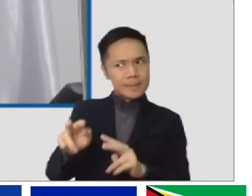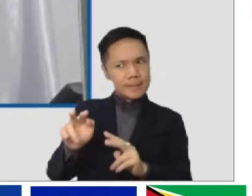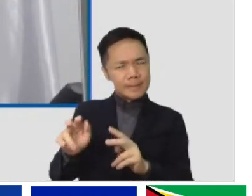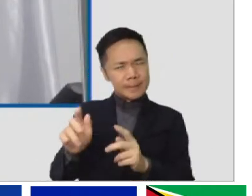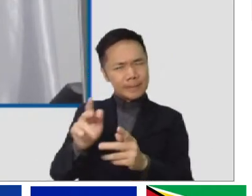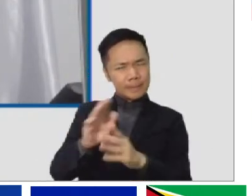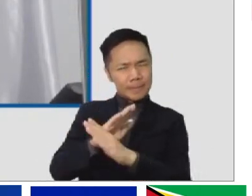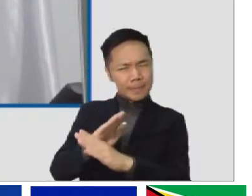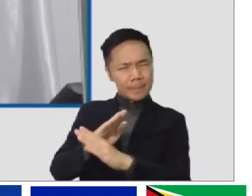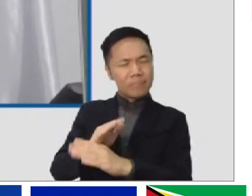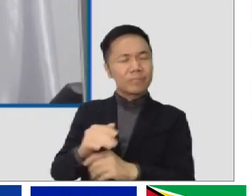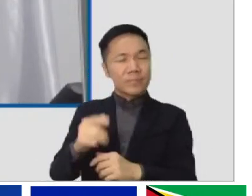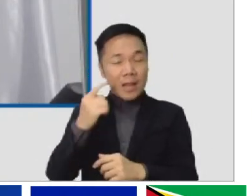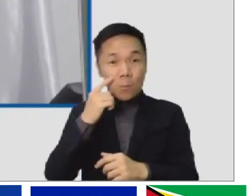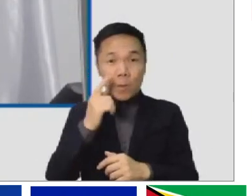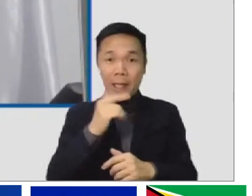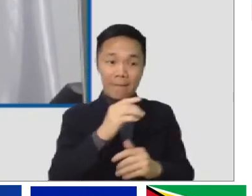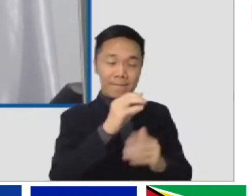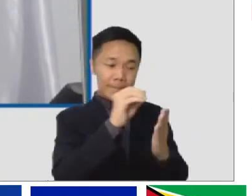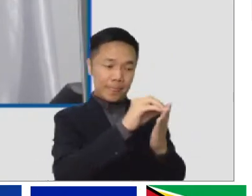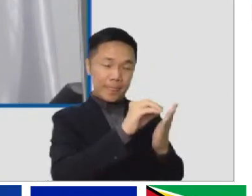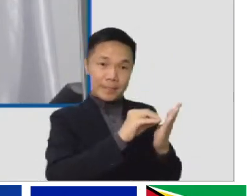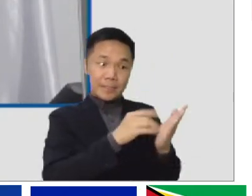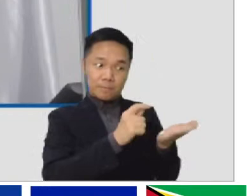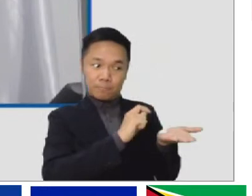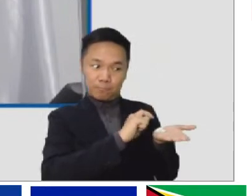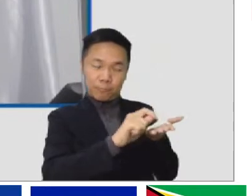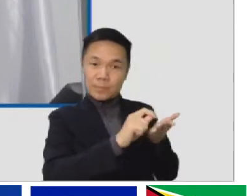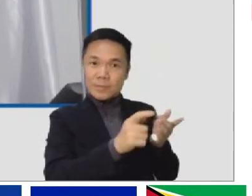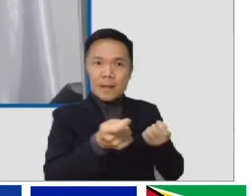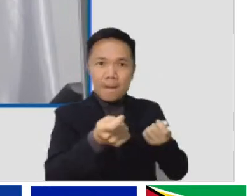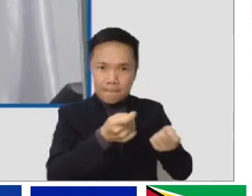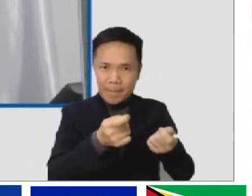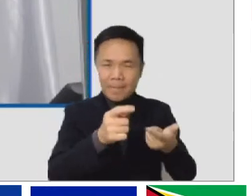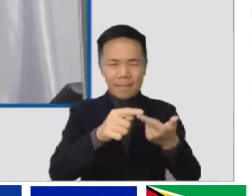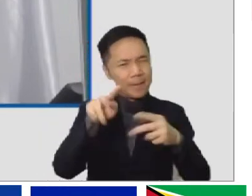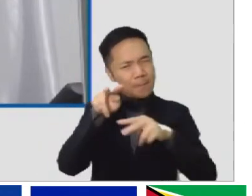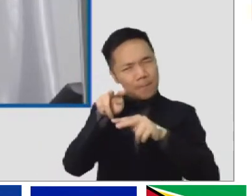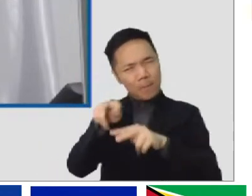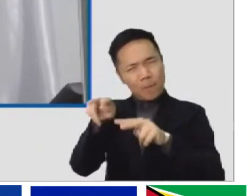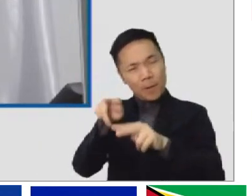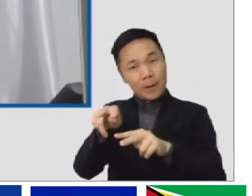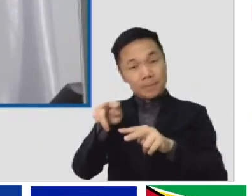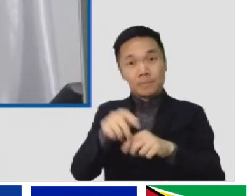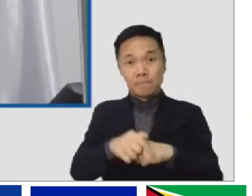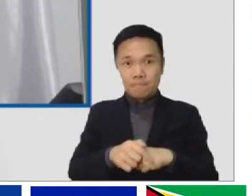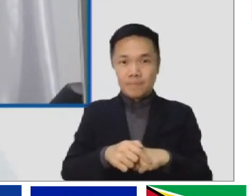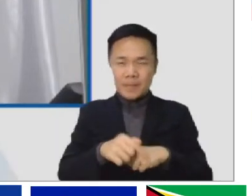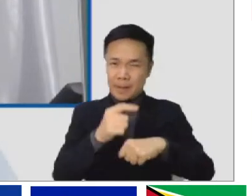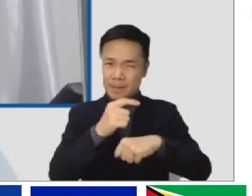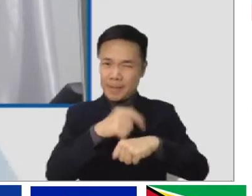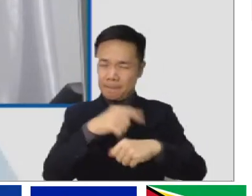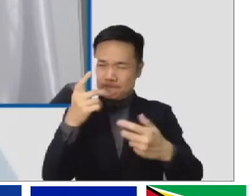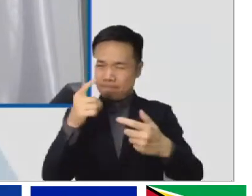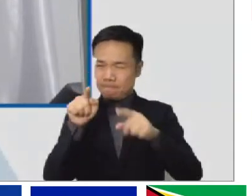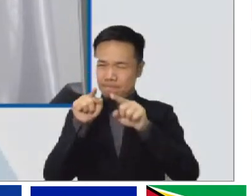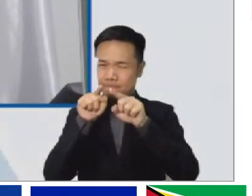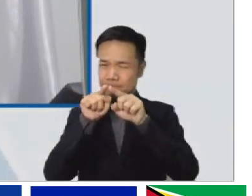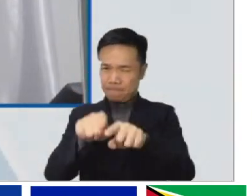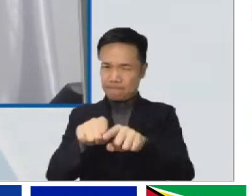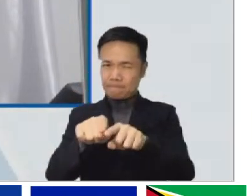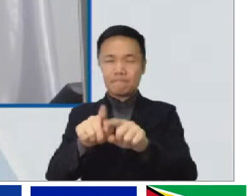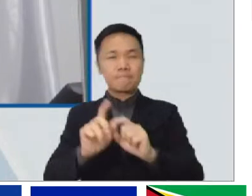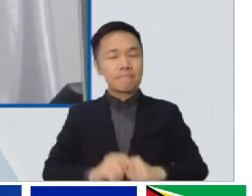platform coordination, monitoring in real time, and some others